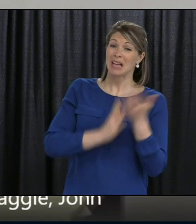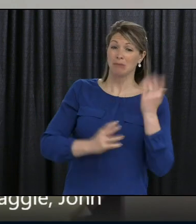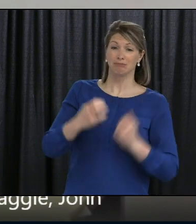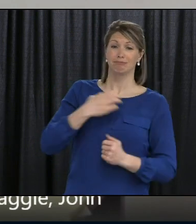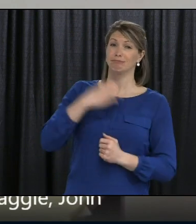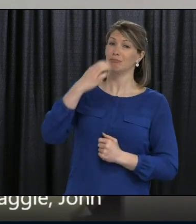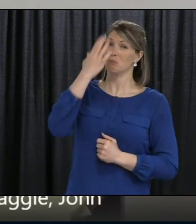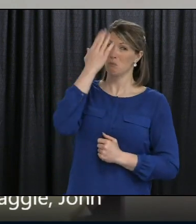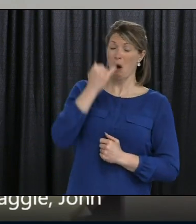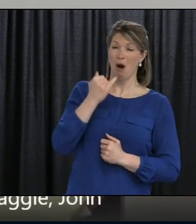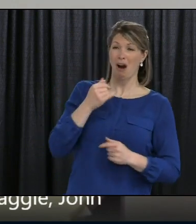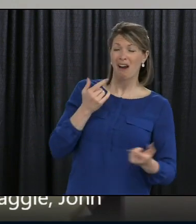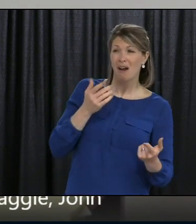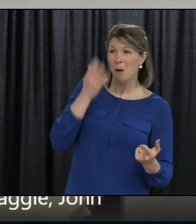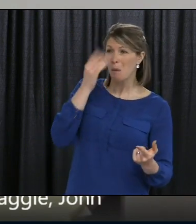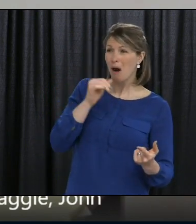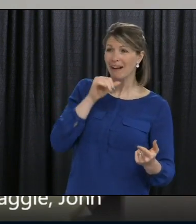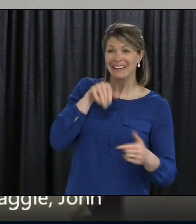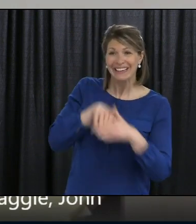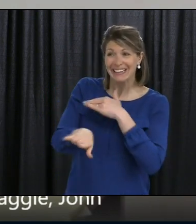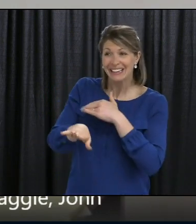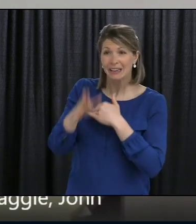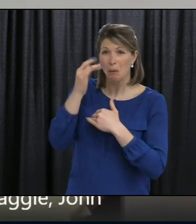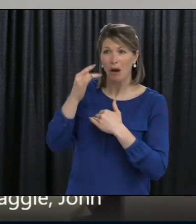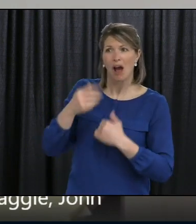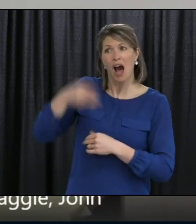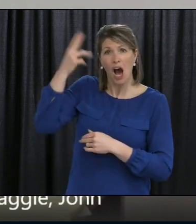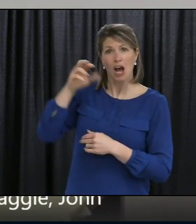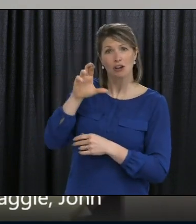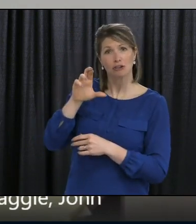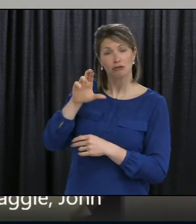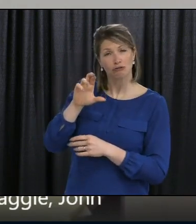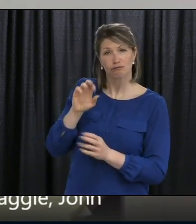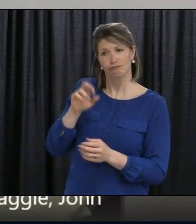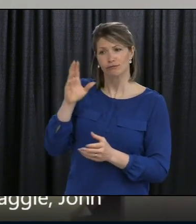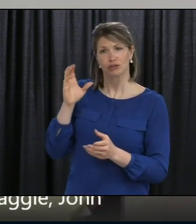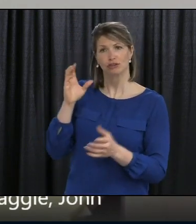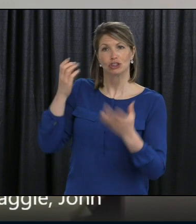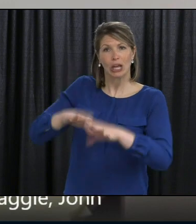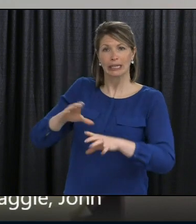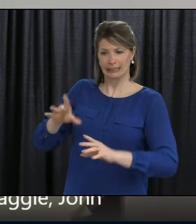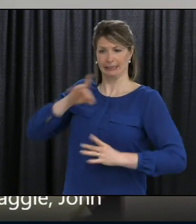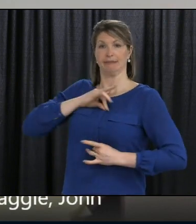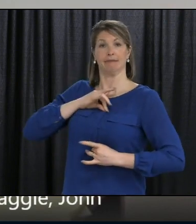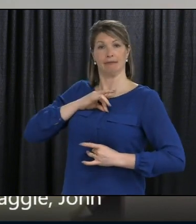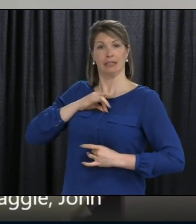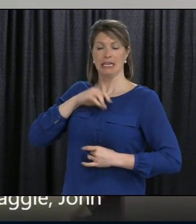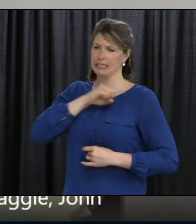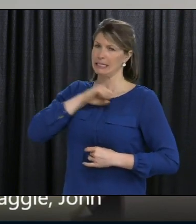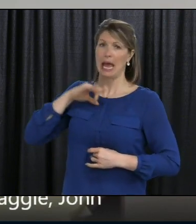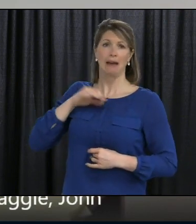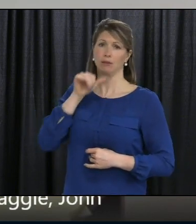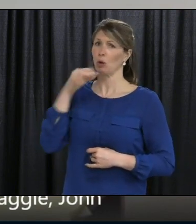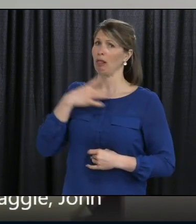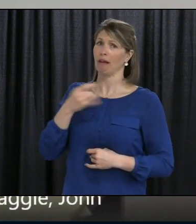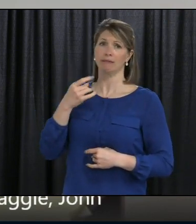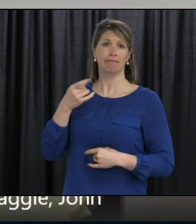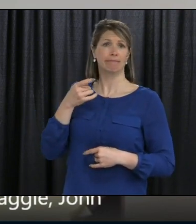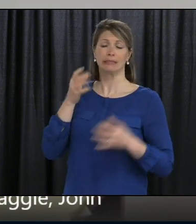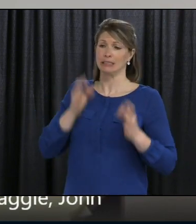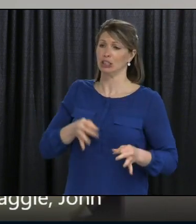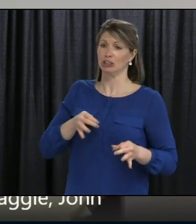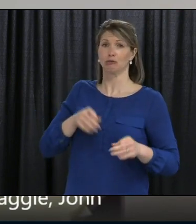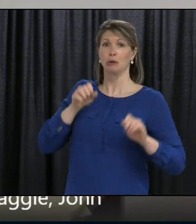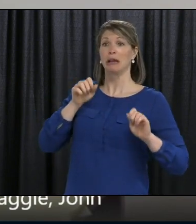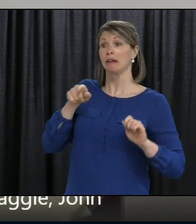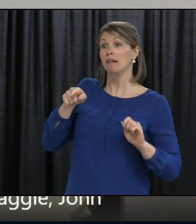of the potential or the perceived risk about it. So none of this is easy, and none of this is going